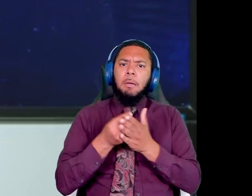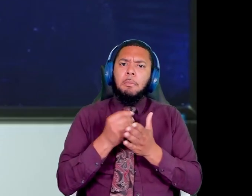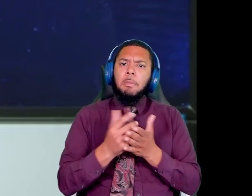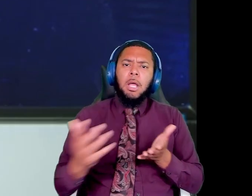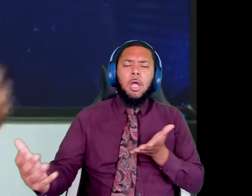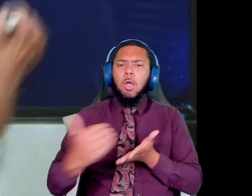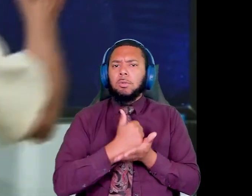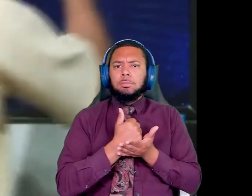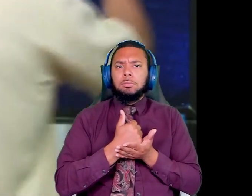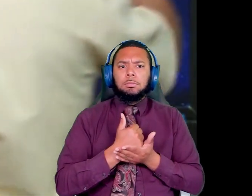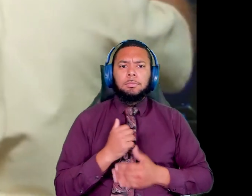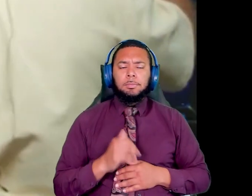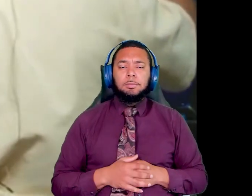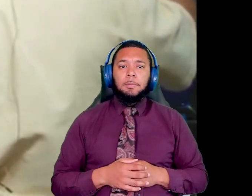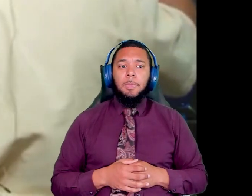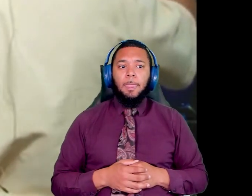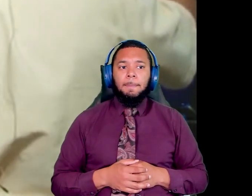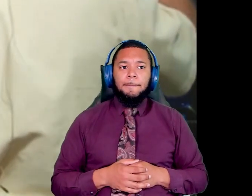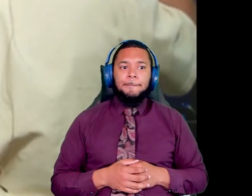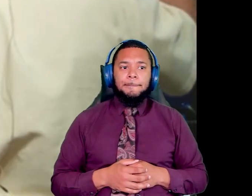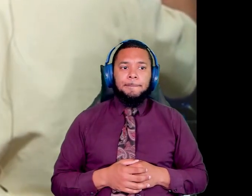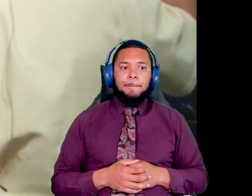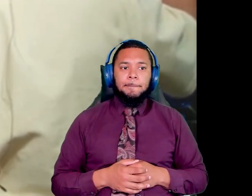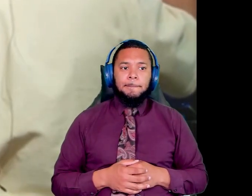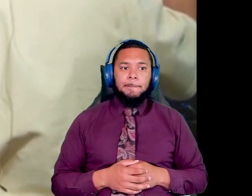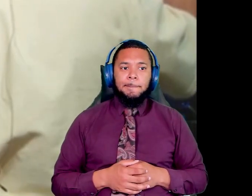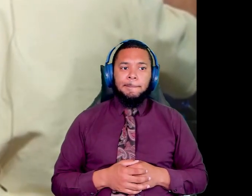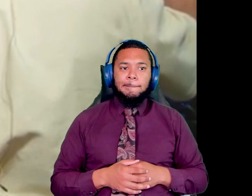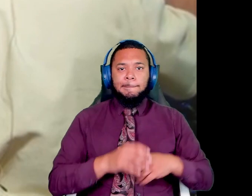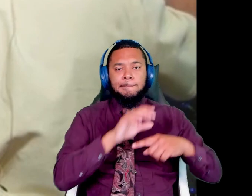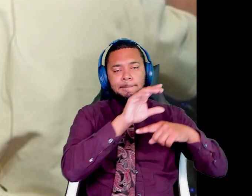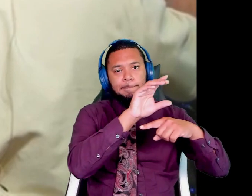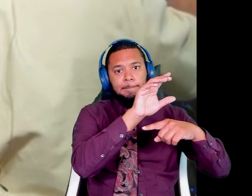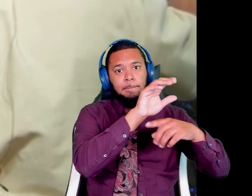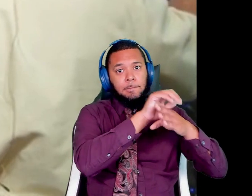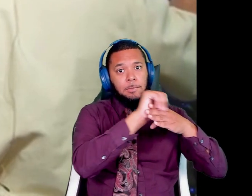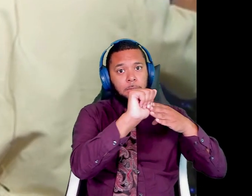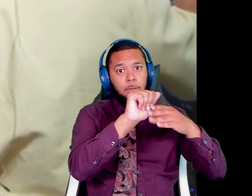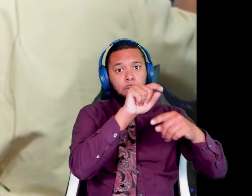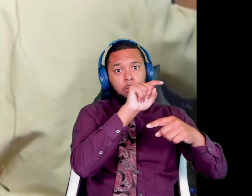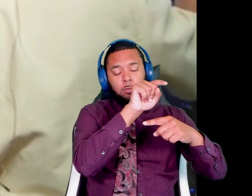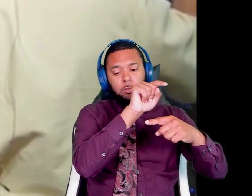month? So we have dollars